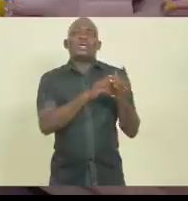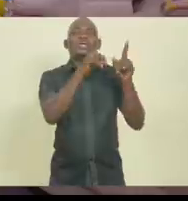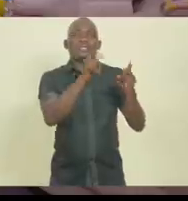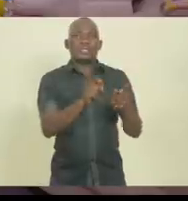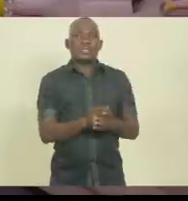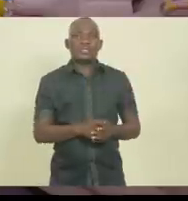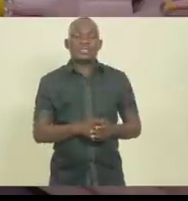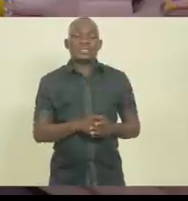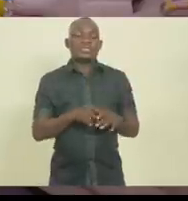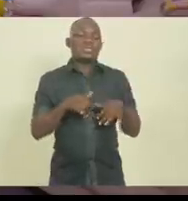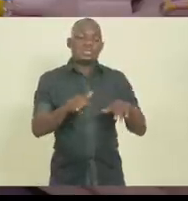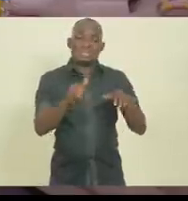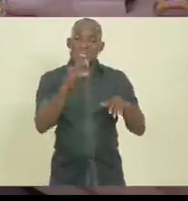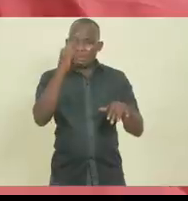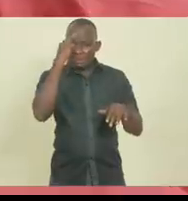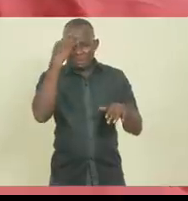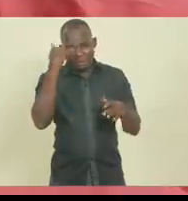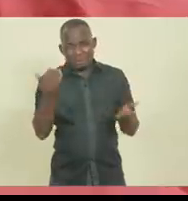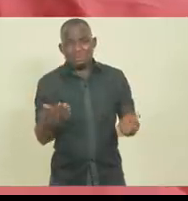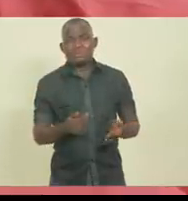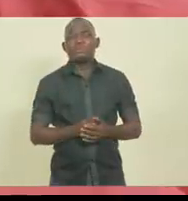but I still don't see the reason for it.